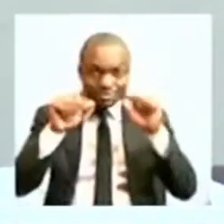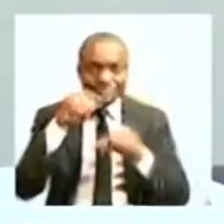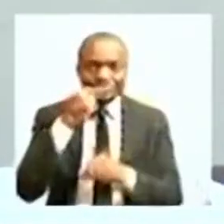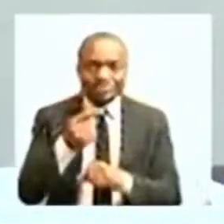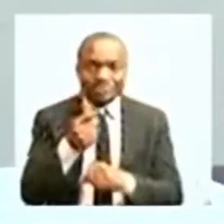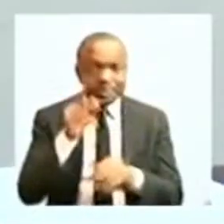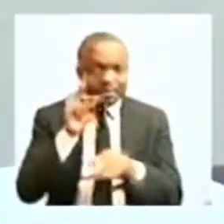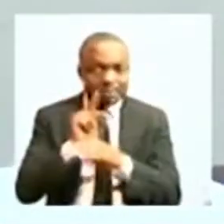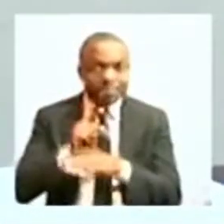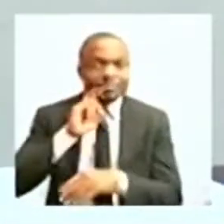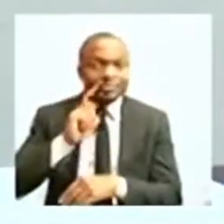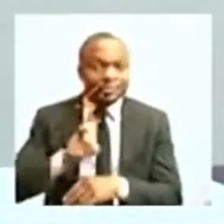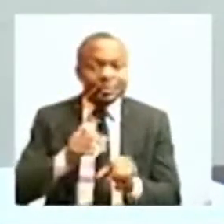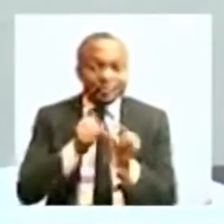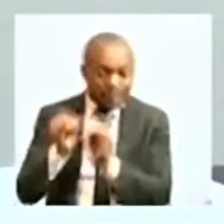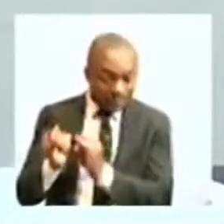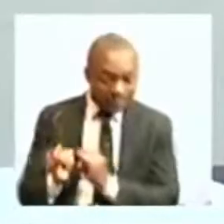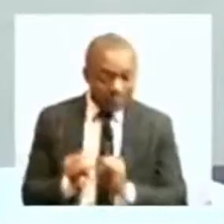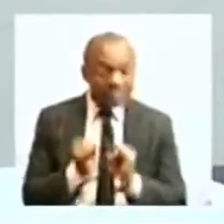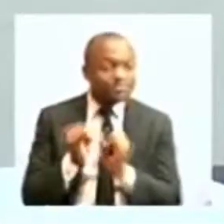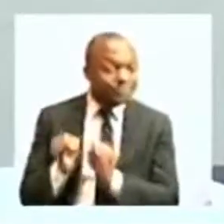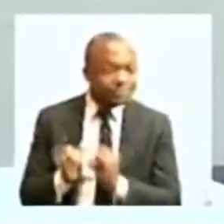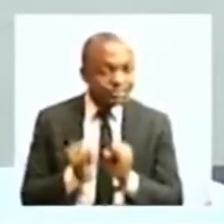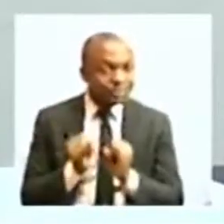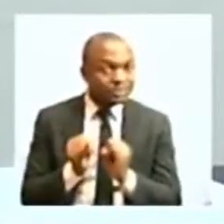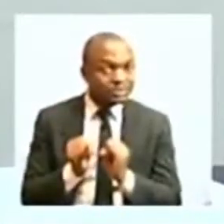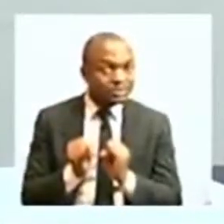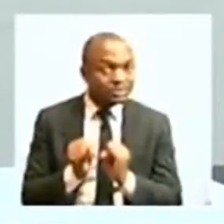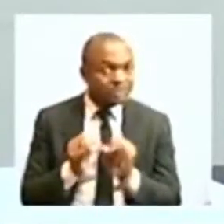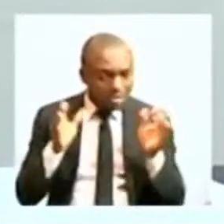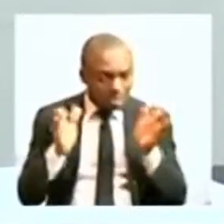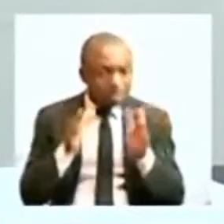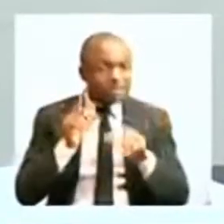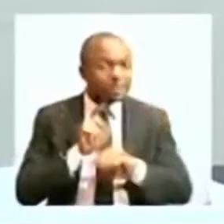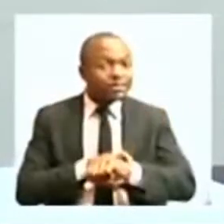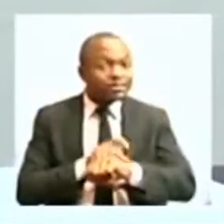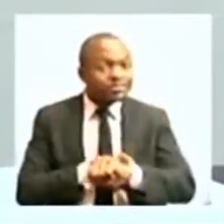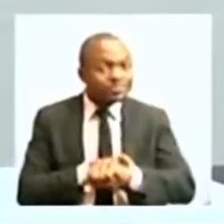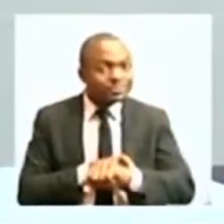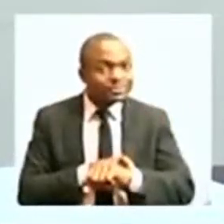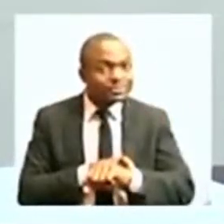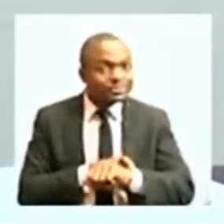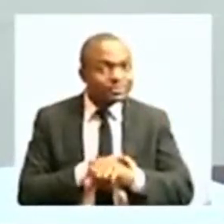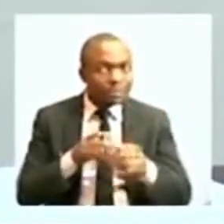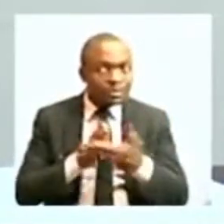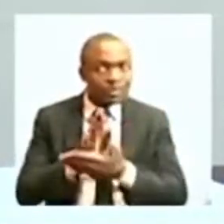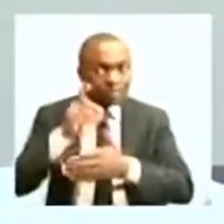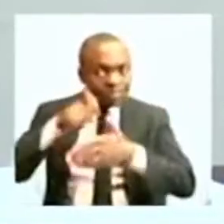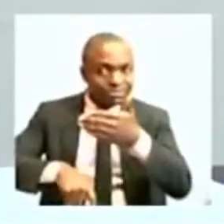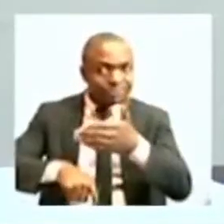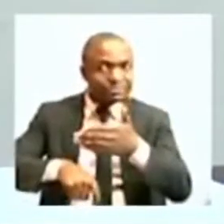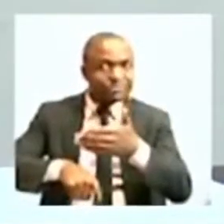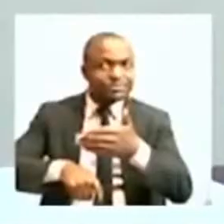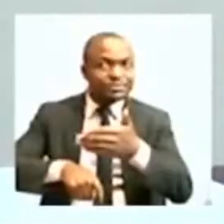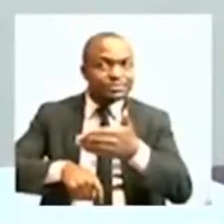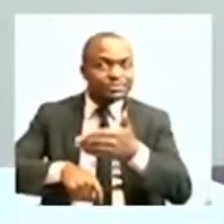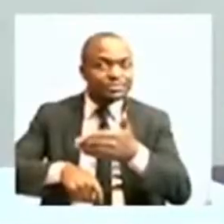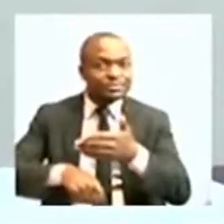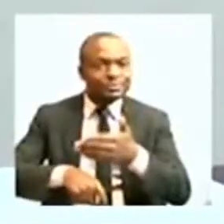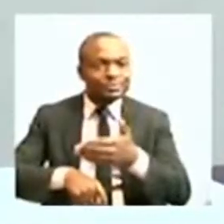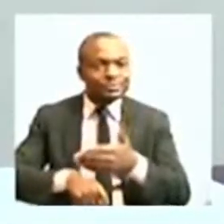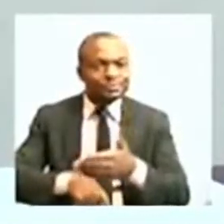That a project should be implemented within the shortest period, at the right cost,